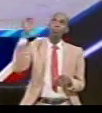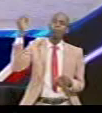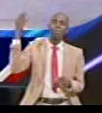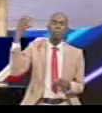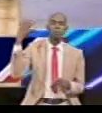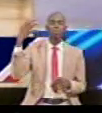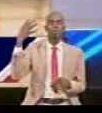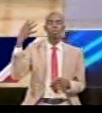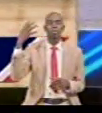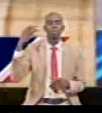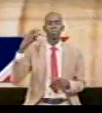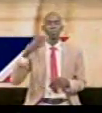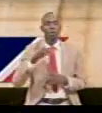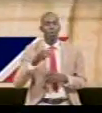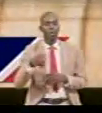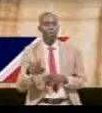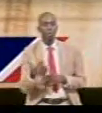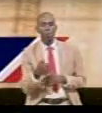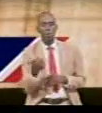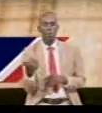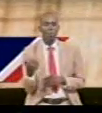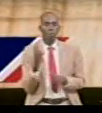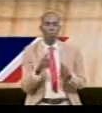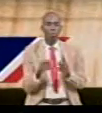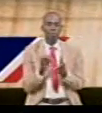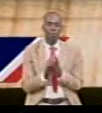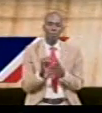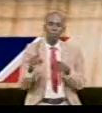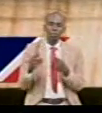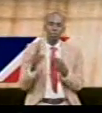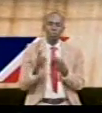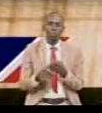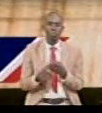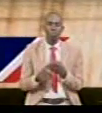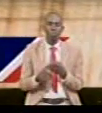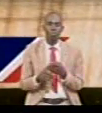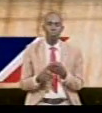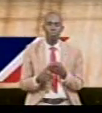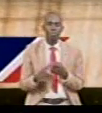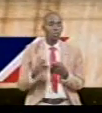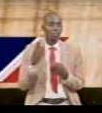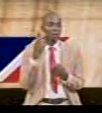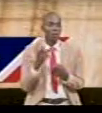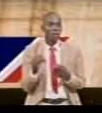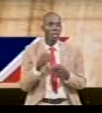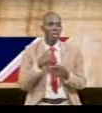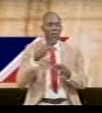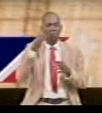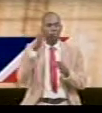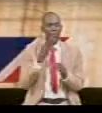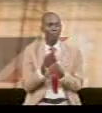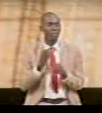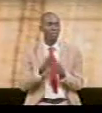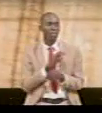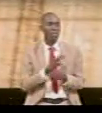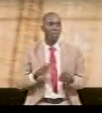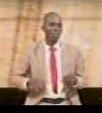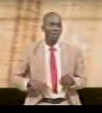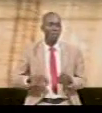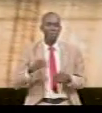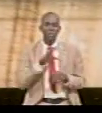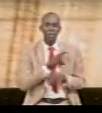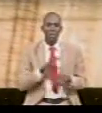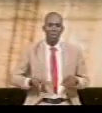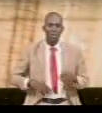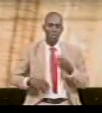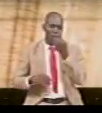Those who go to other things apart from faith in Christ, Christ only, Christ